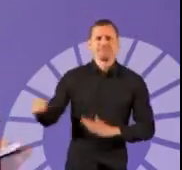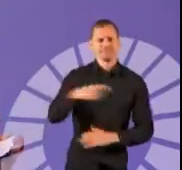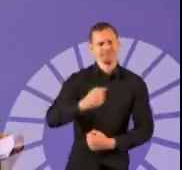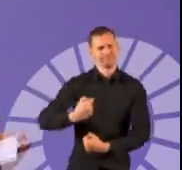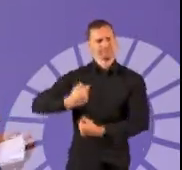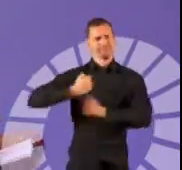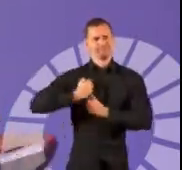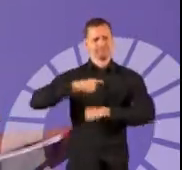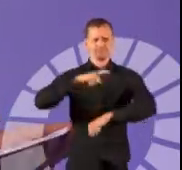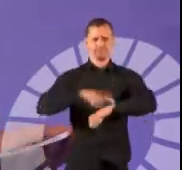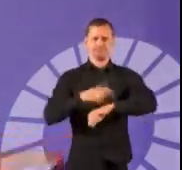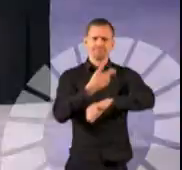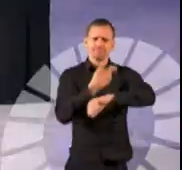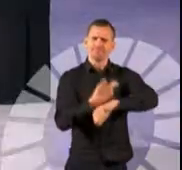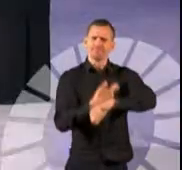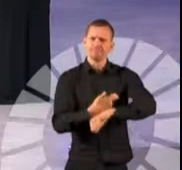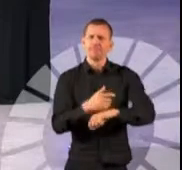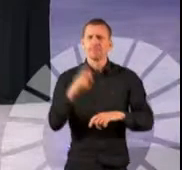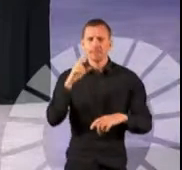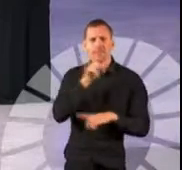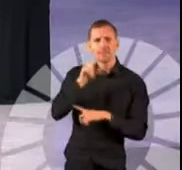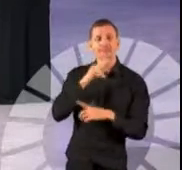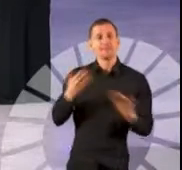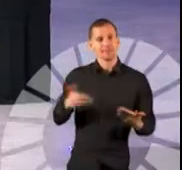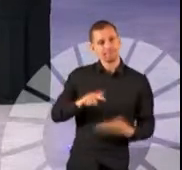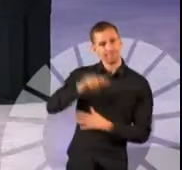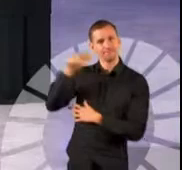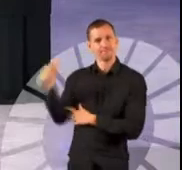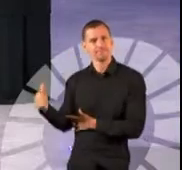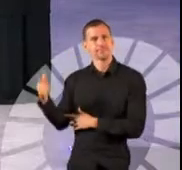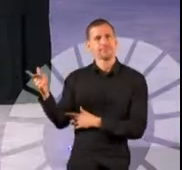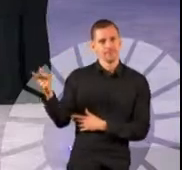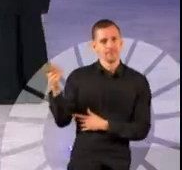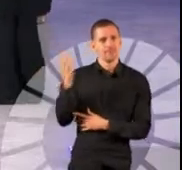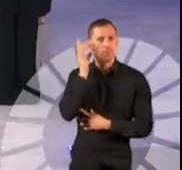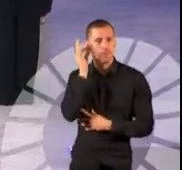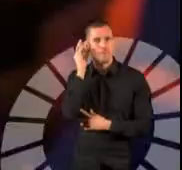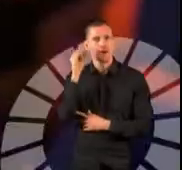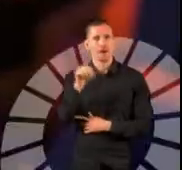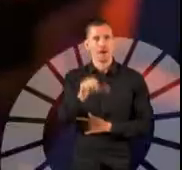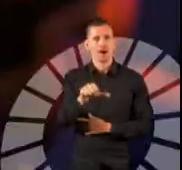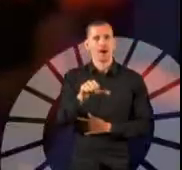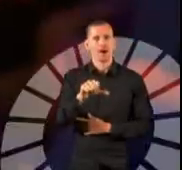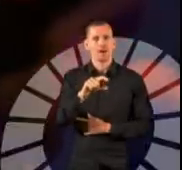keep to time. Now I'm going to hand the floor to Madame Audrey